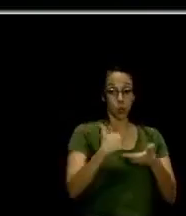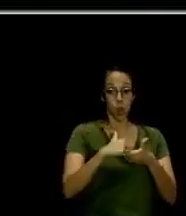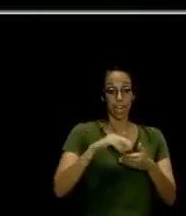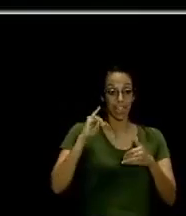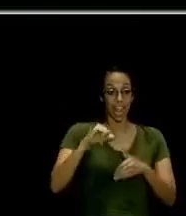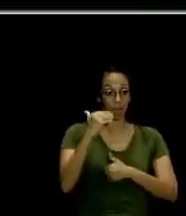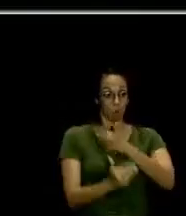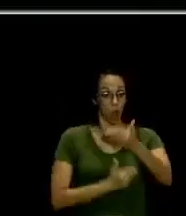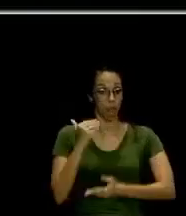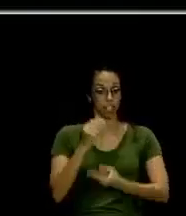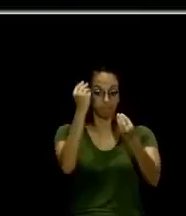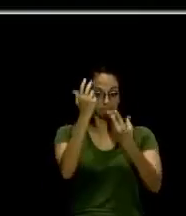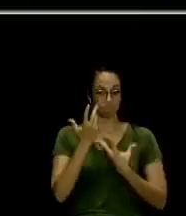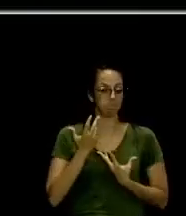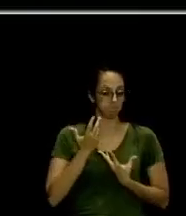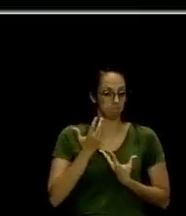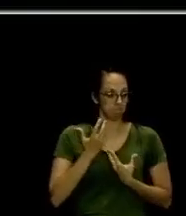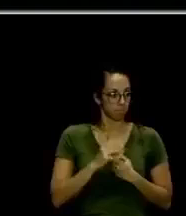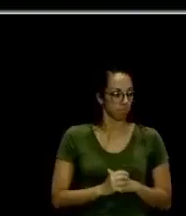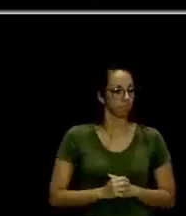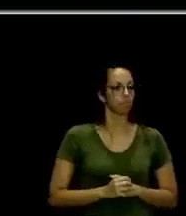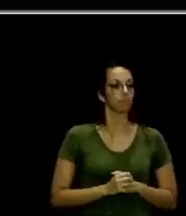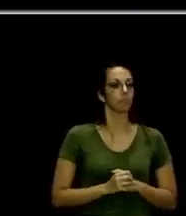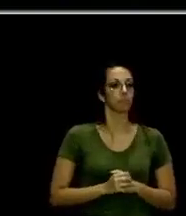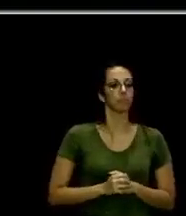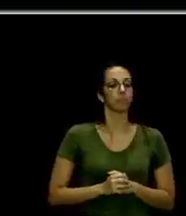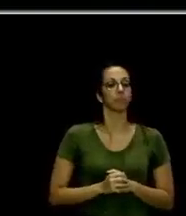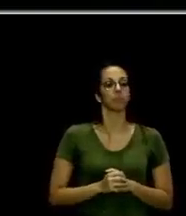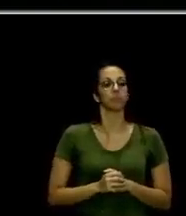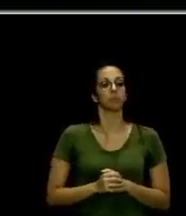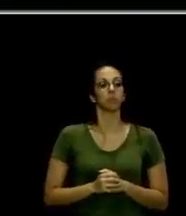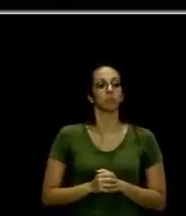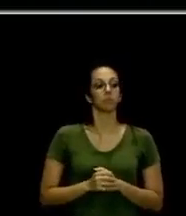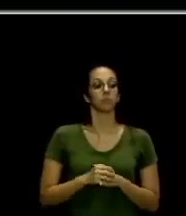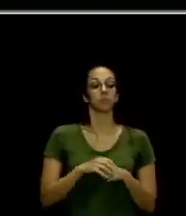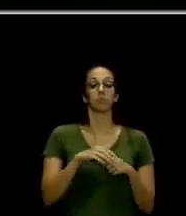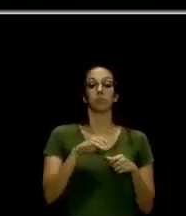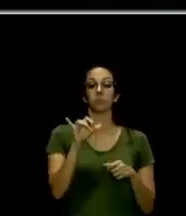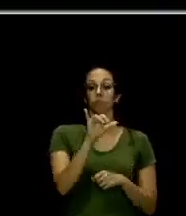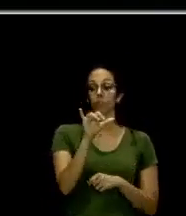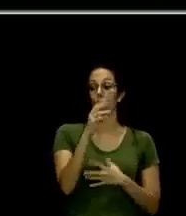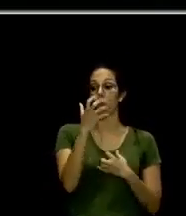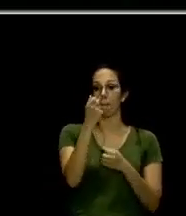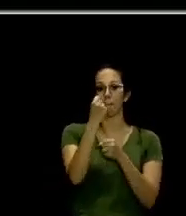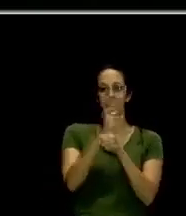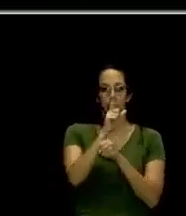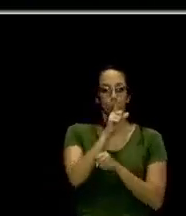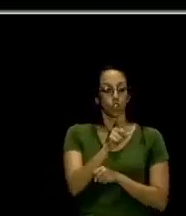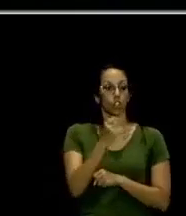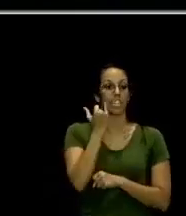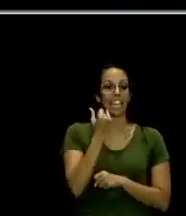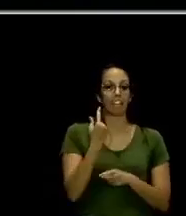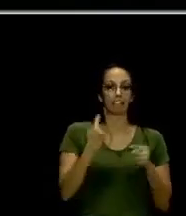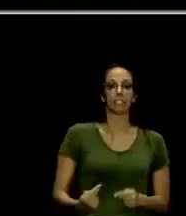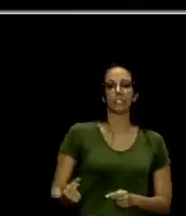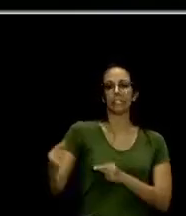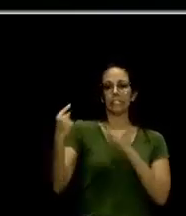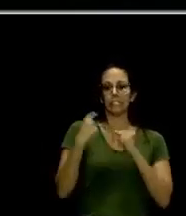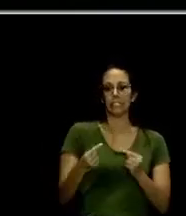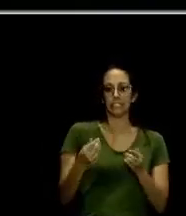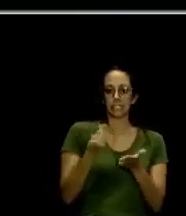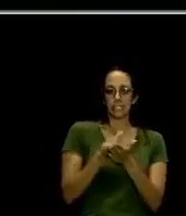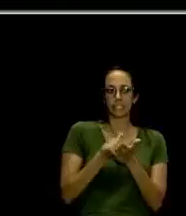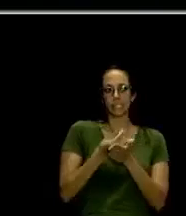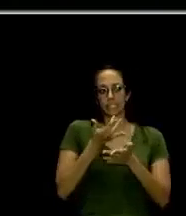journey. We also want to make sure that if families are struggling upon financial hardship,